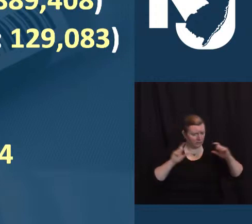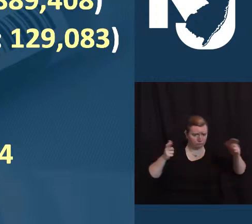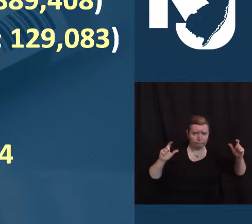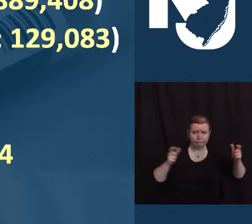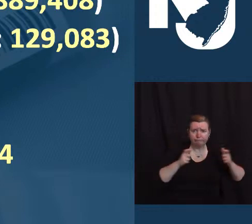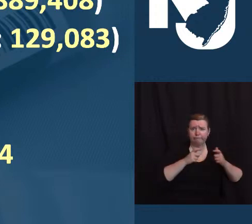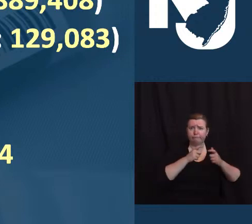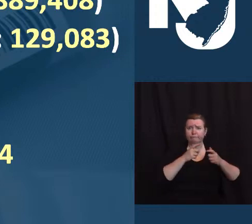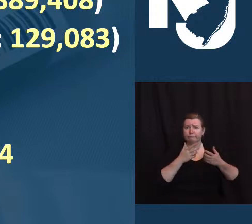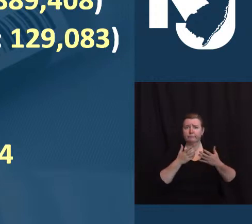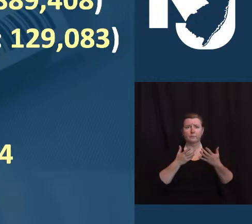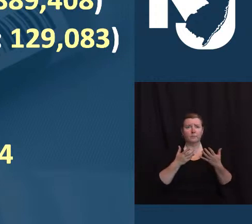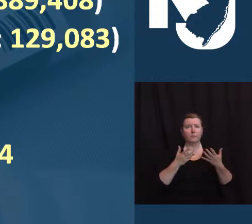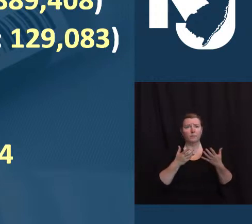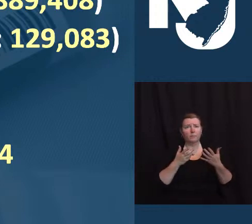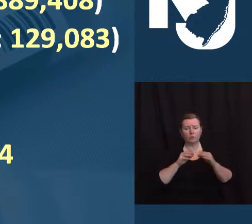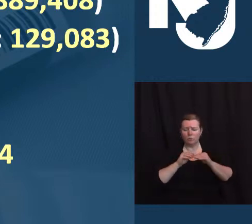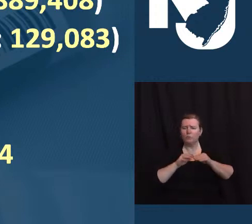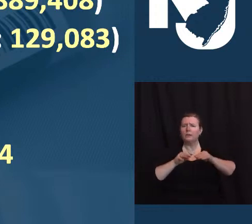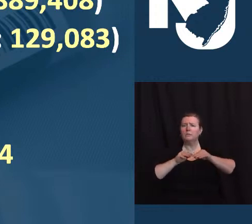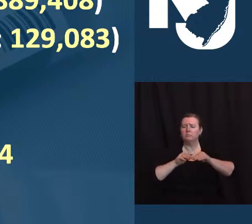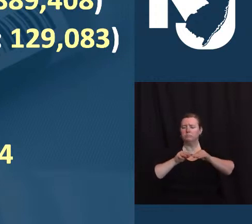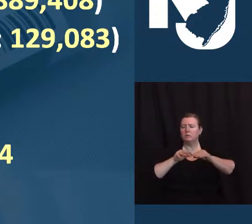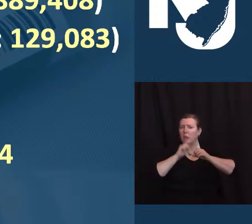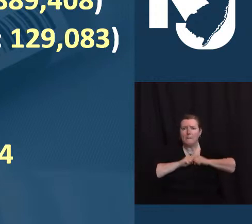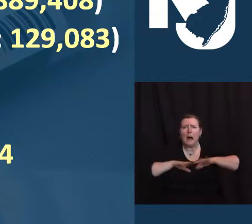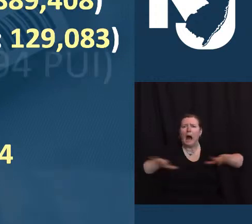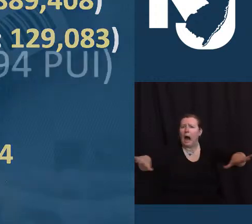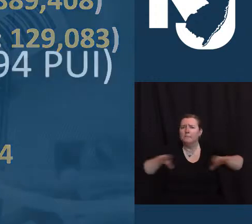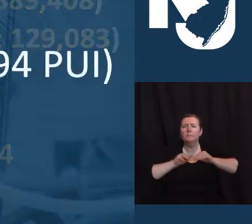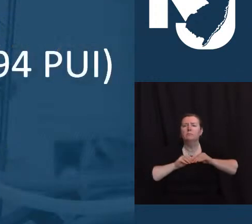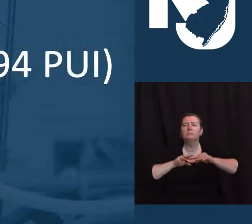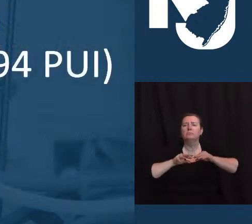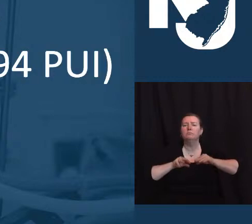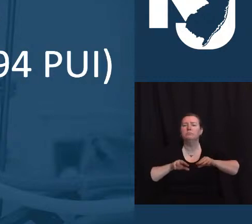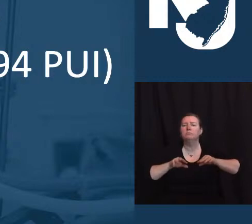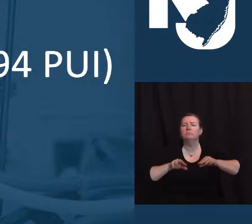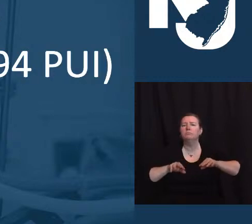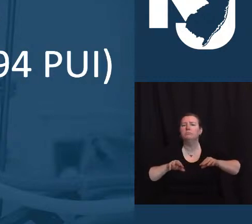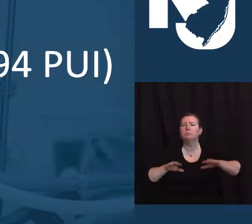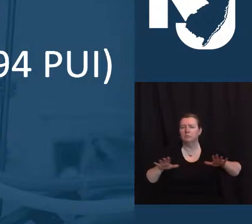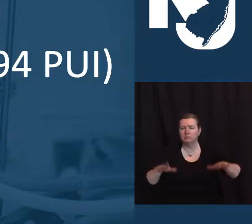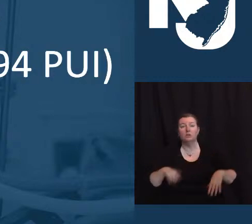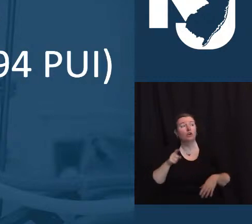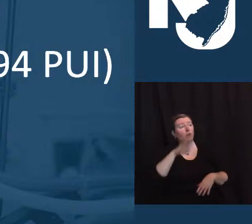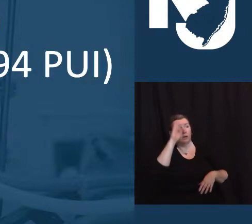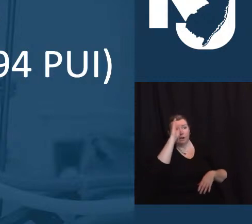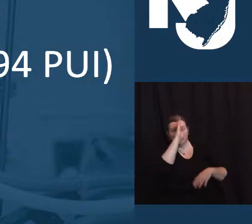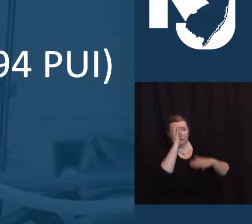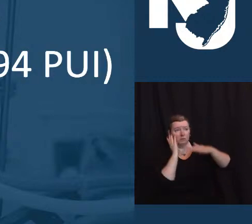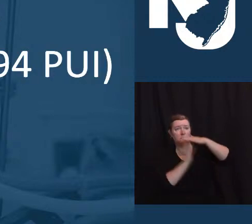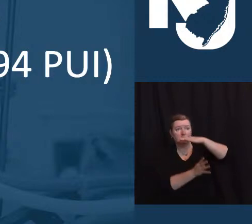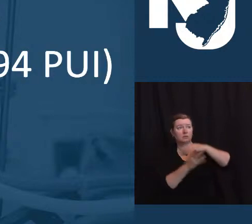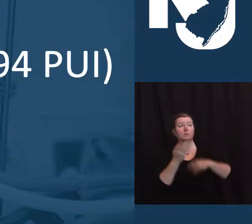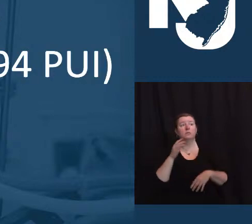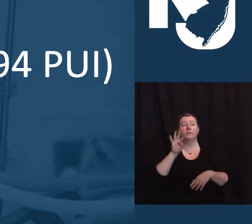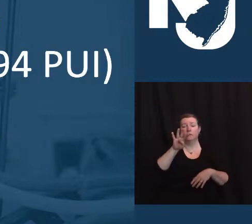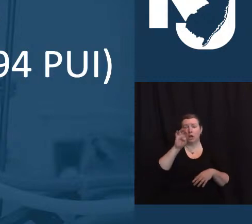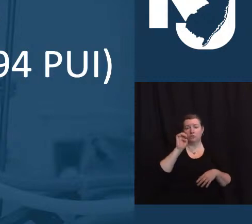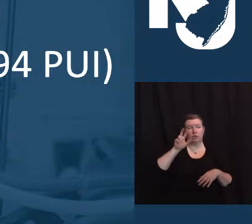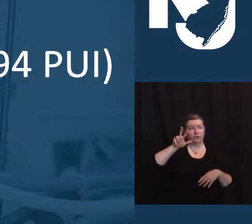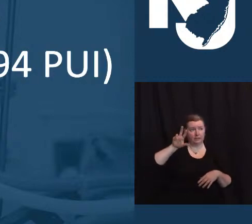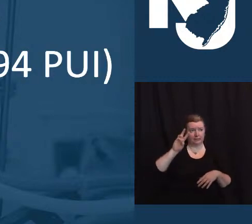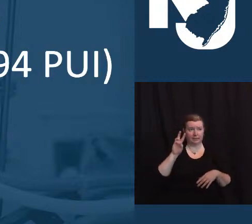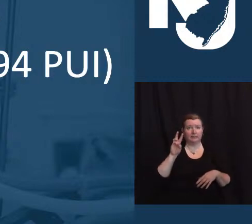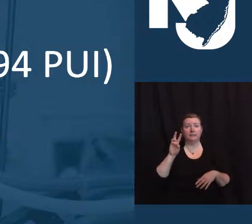slower. This trend is also emerging in our hospitals. As of last night's count, there were a total of 436